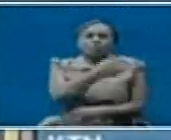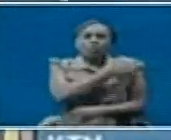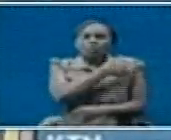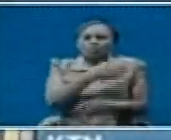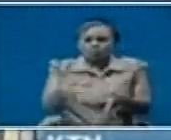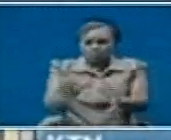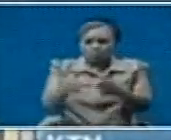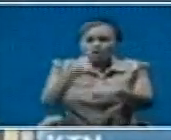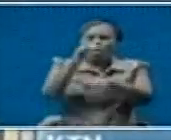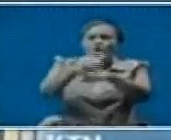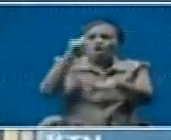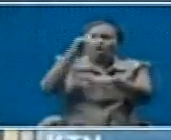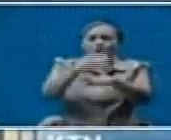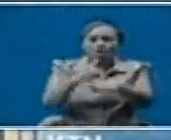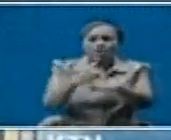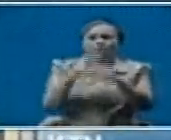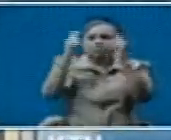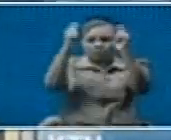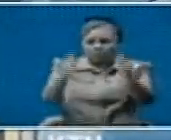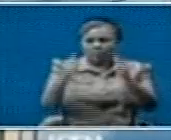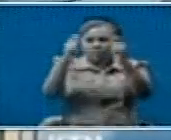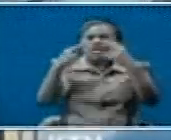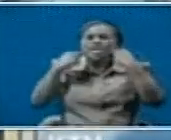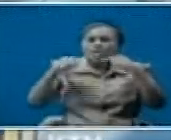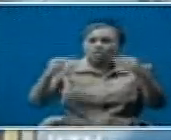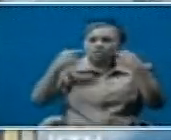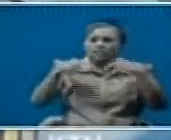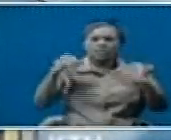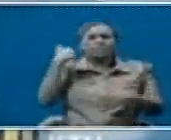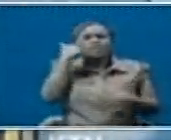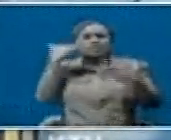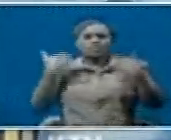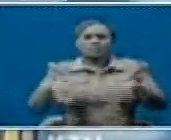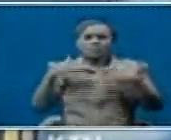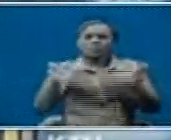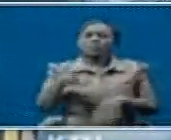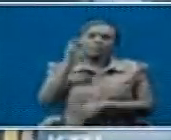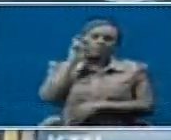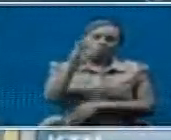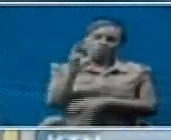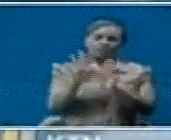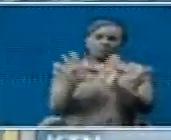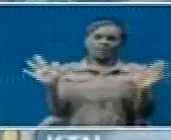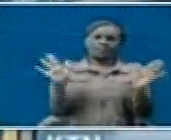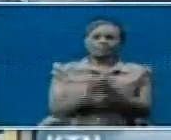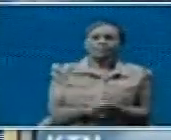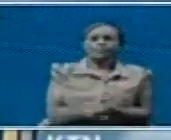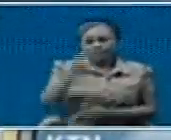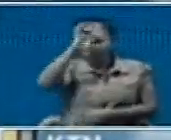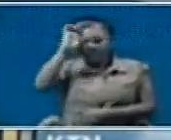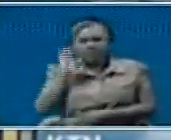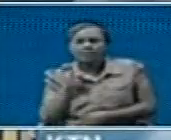corridors calling for mass action, with innocent patients helplessly looking on. Edith